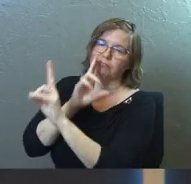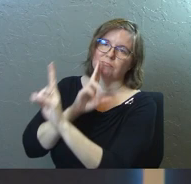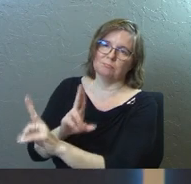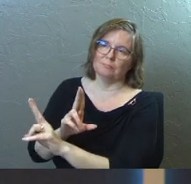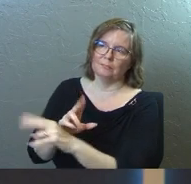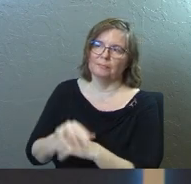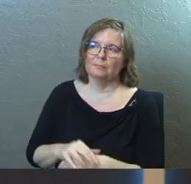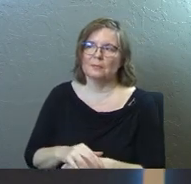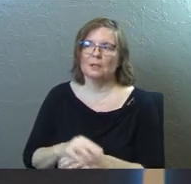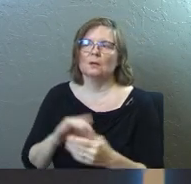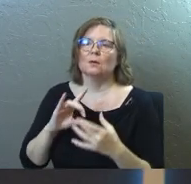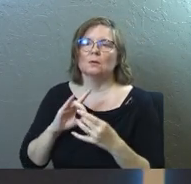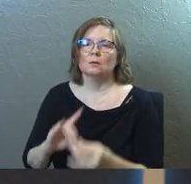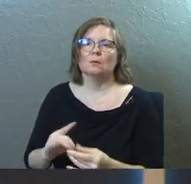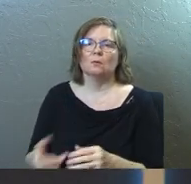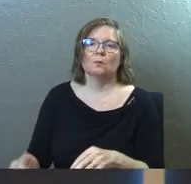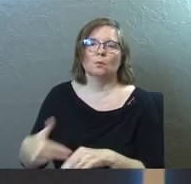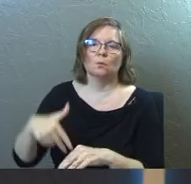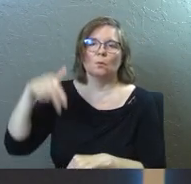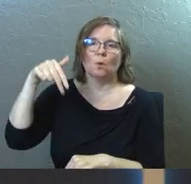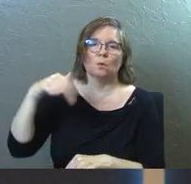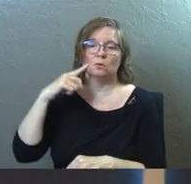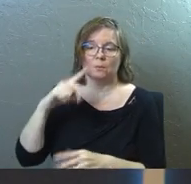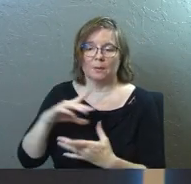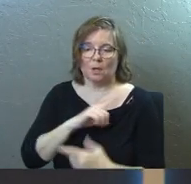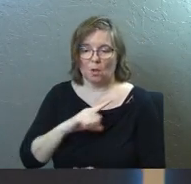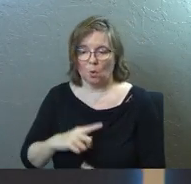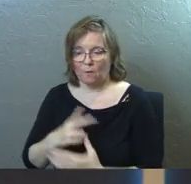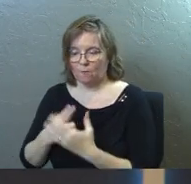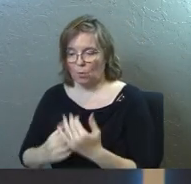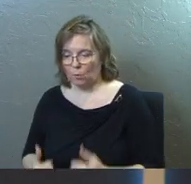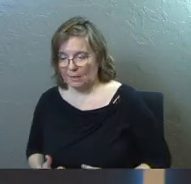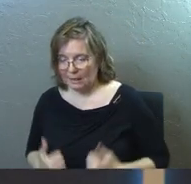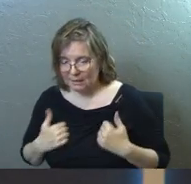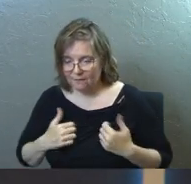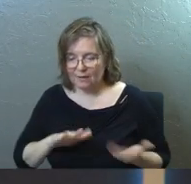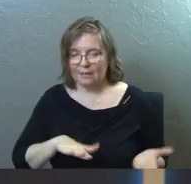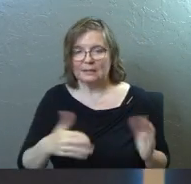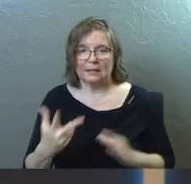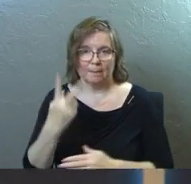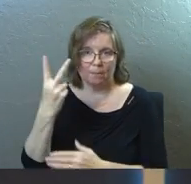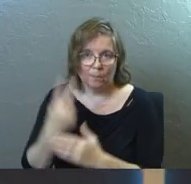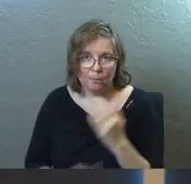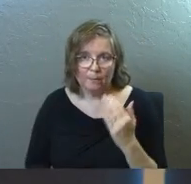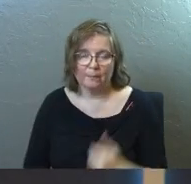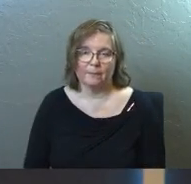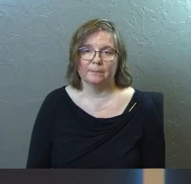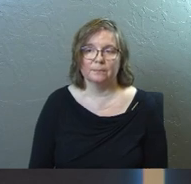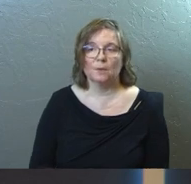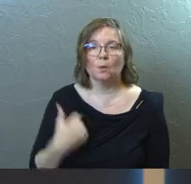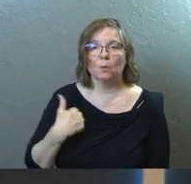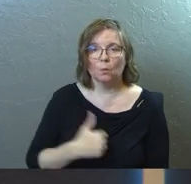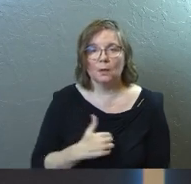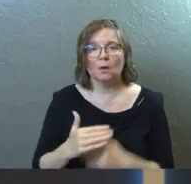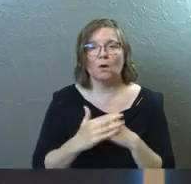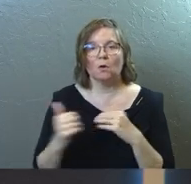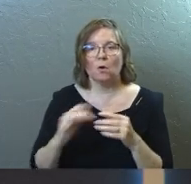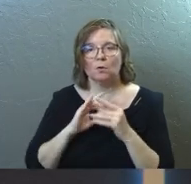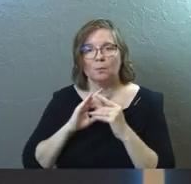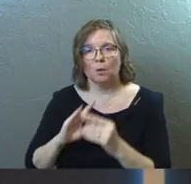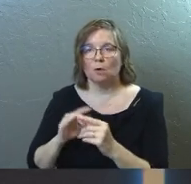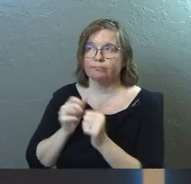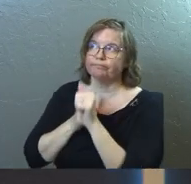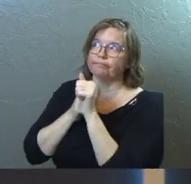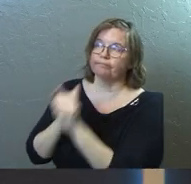for this very purpose, to be Lord both of the living and of the dead. We are called to belong